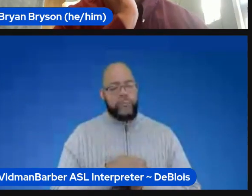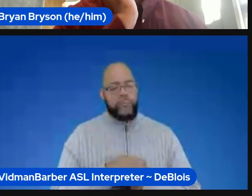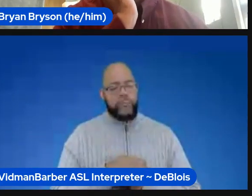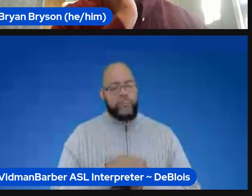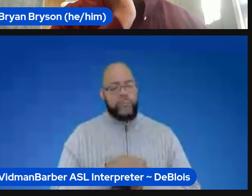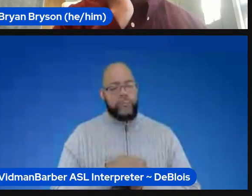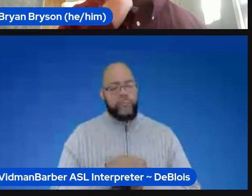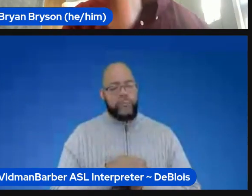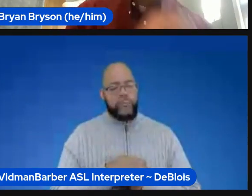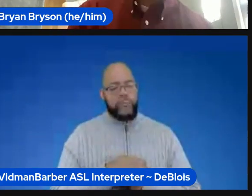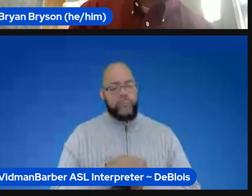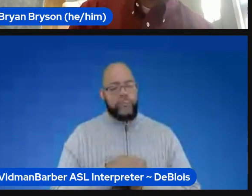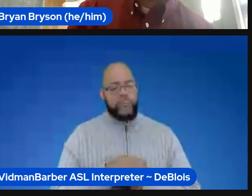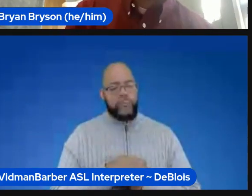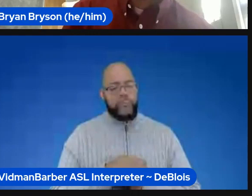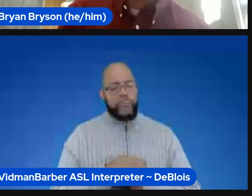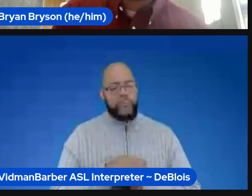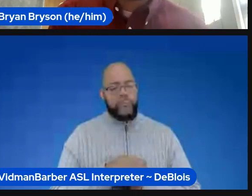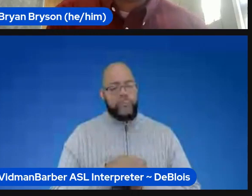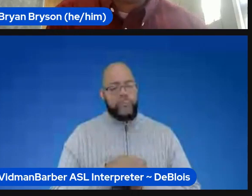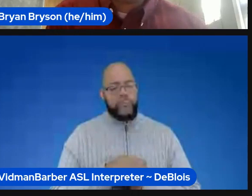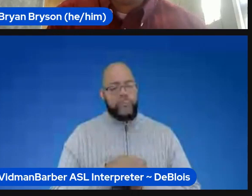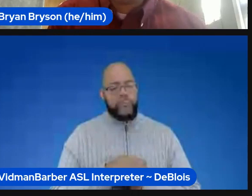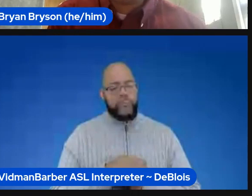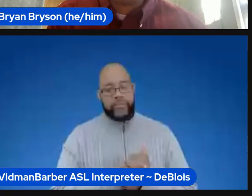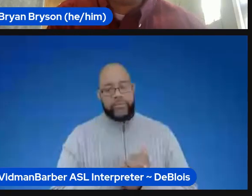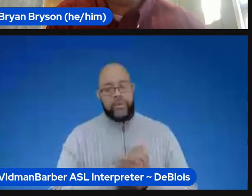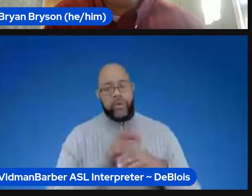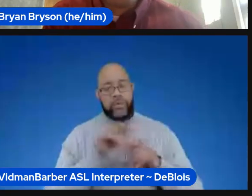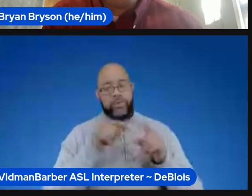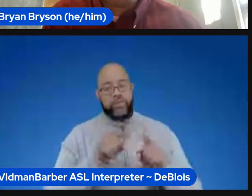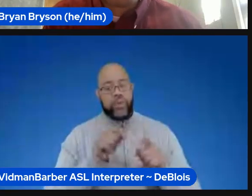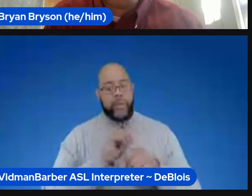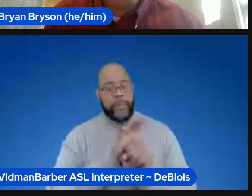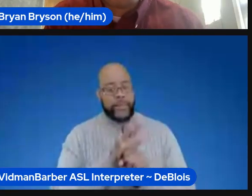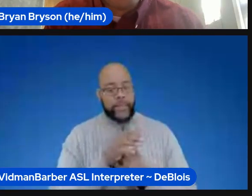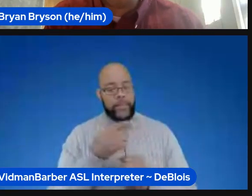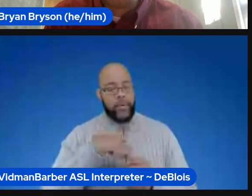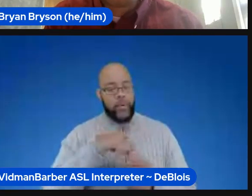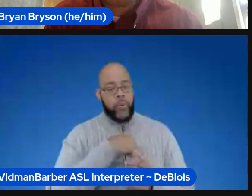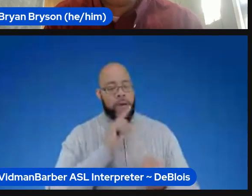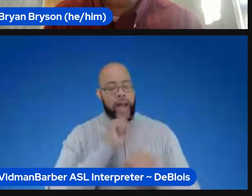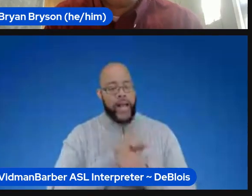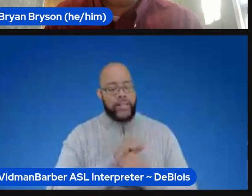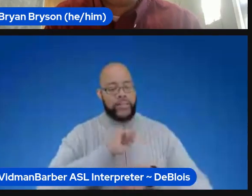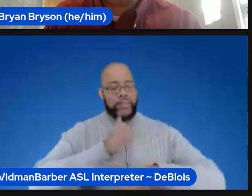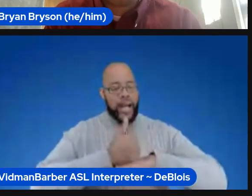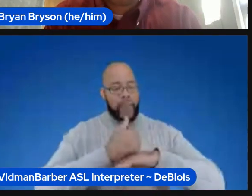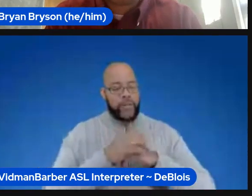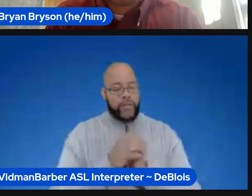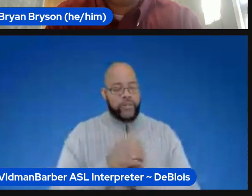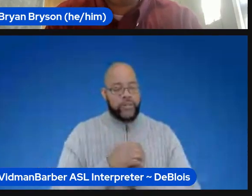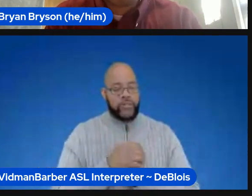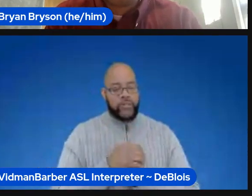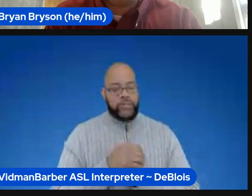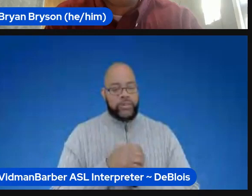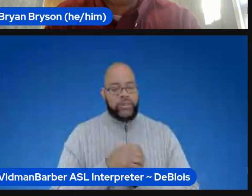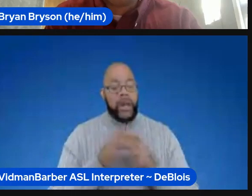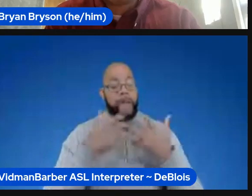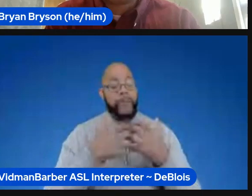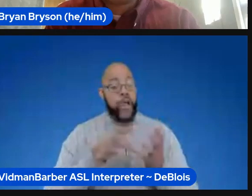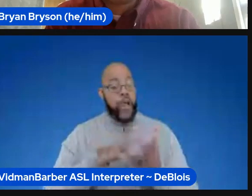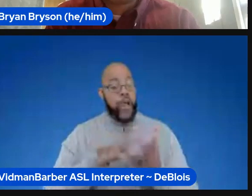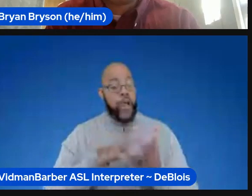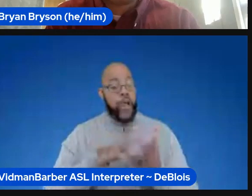2 quick examples. So early during the pandemic, we actually established this machine learning framework